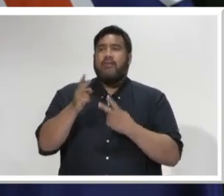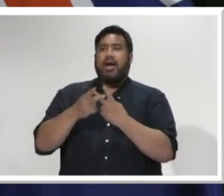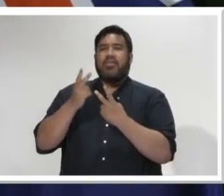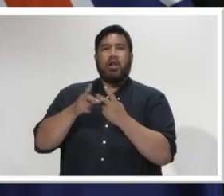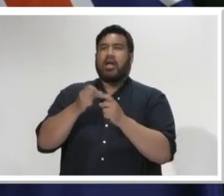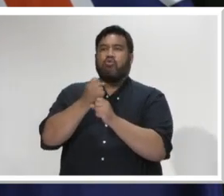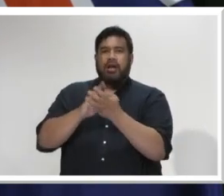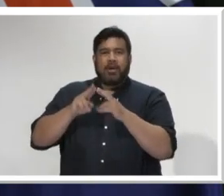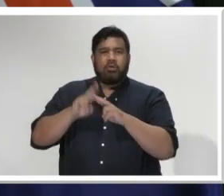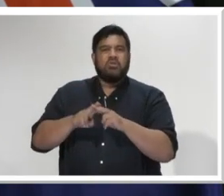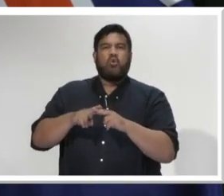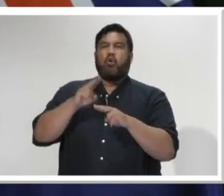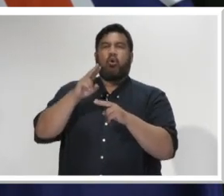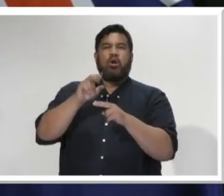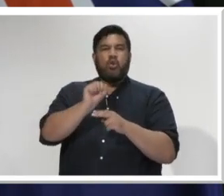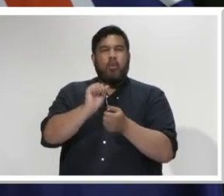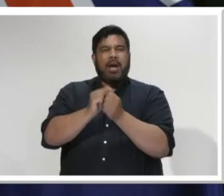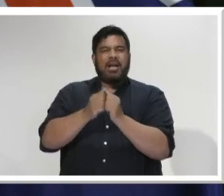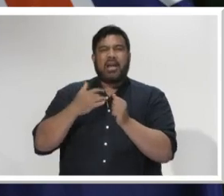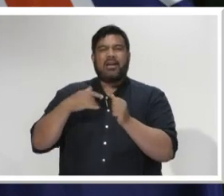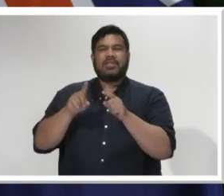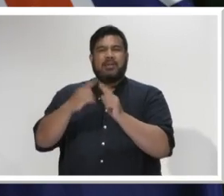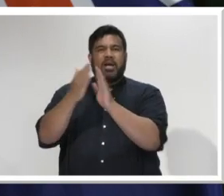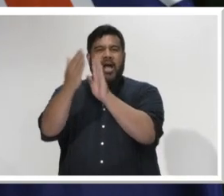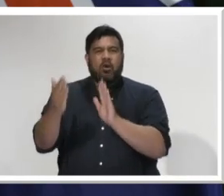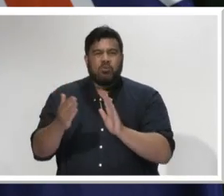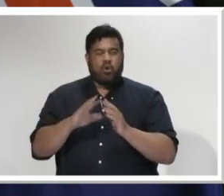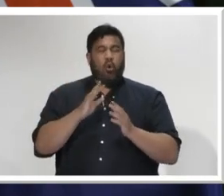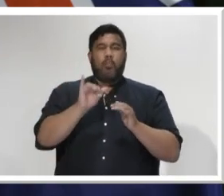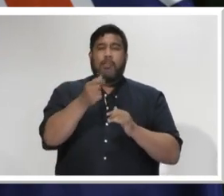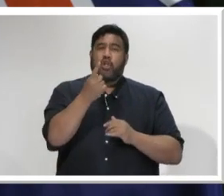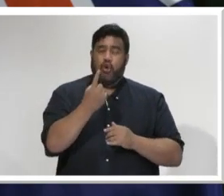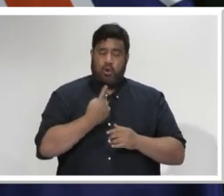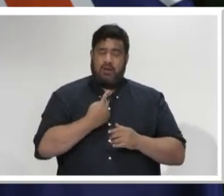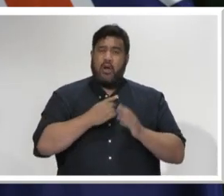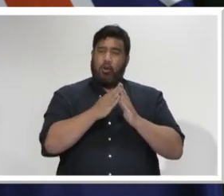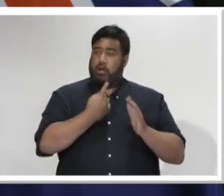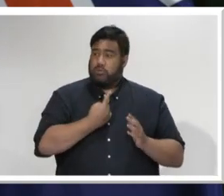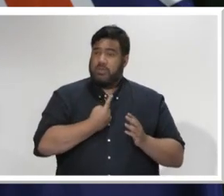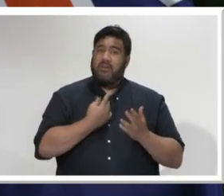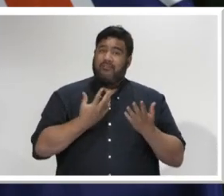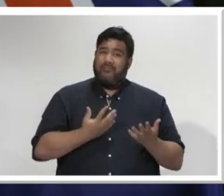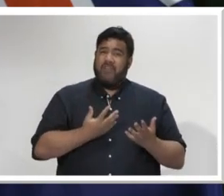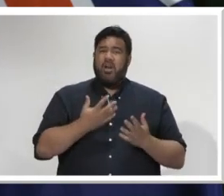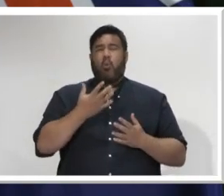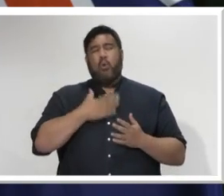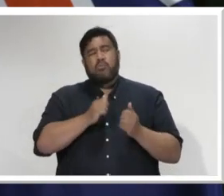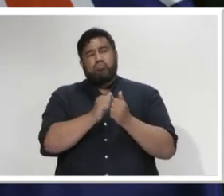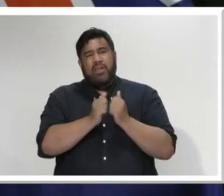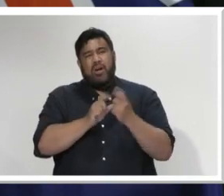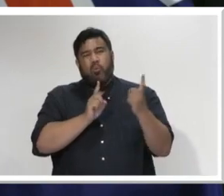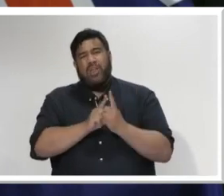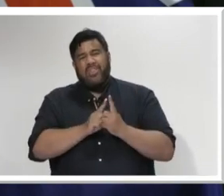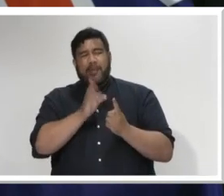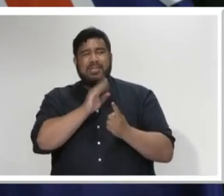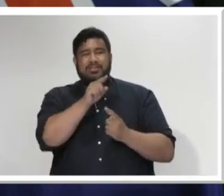facto partner who is caring for others, or you're a single person who wants the company of a sibling, for example, you can extend your